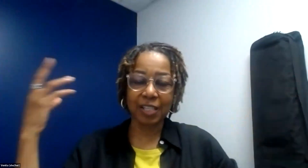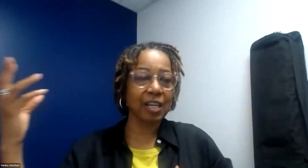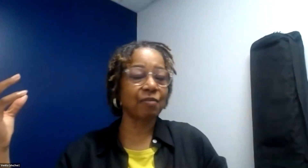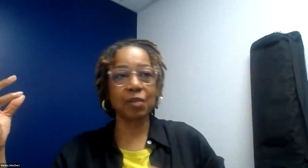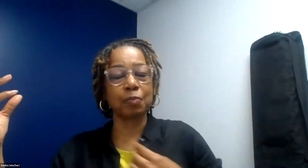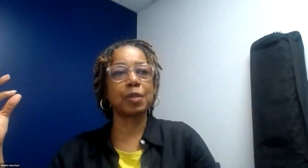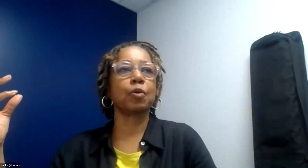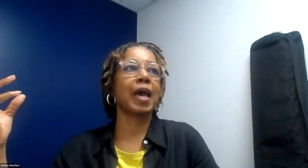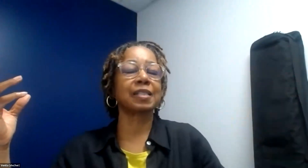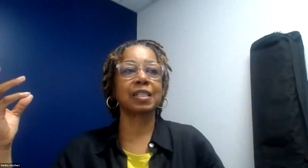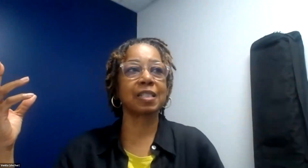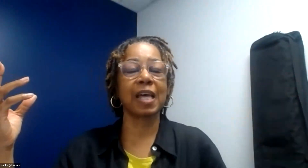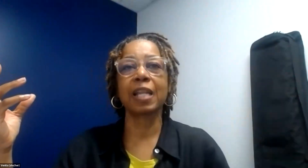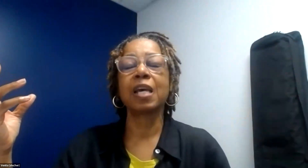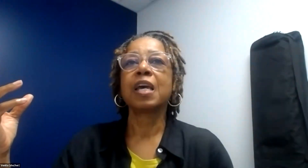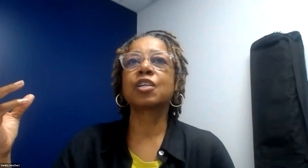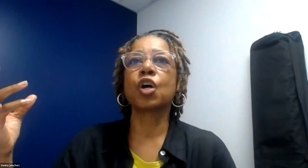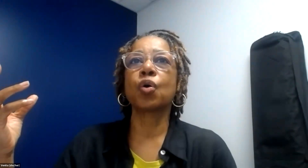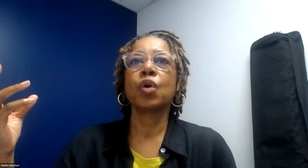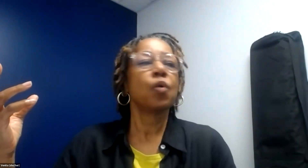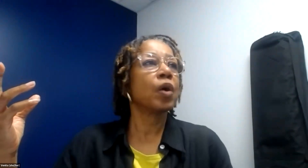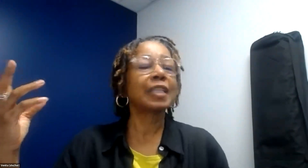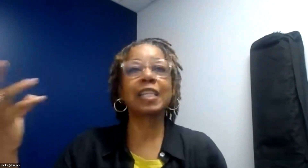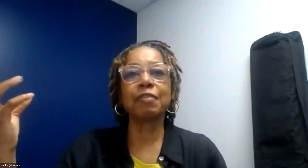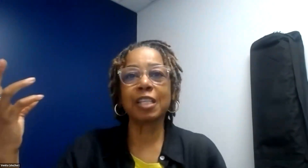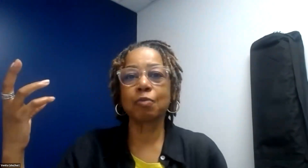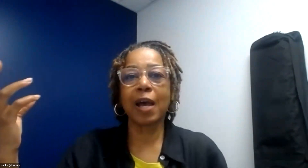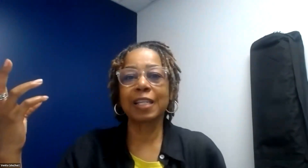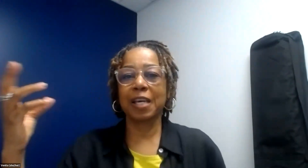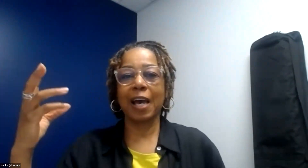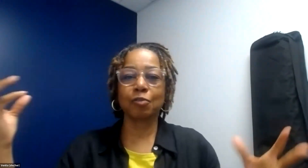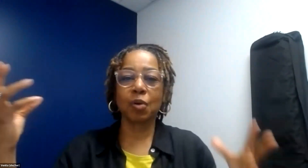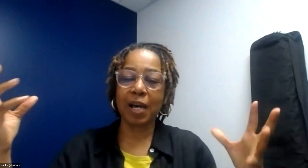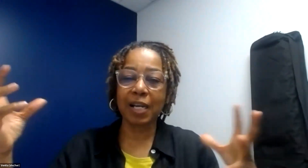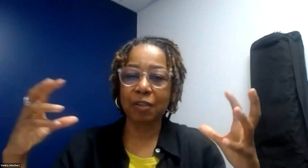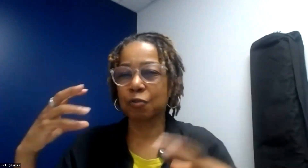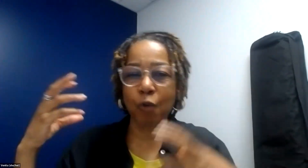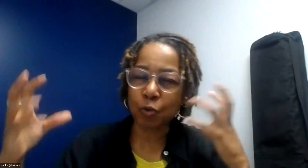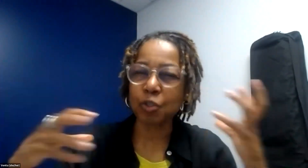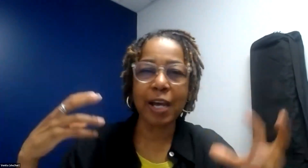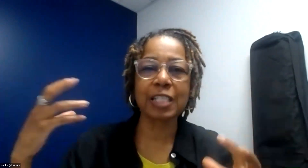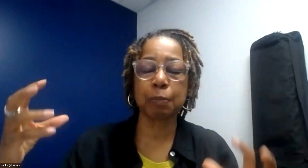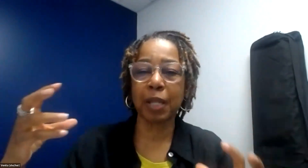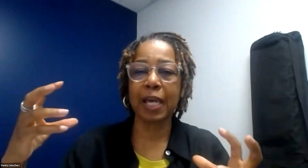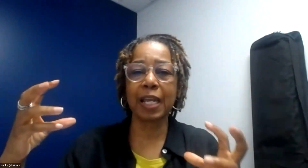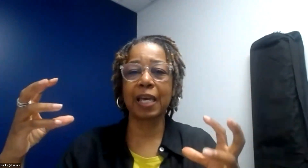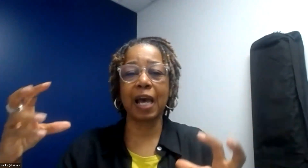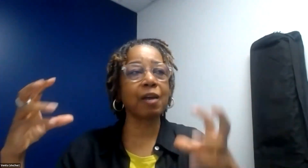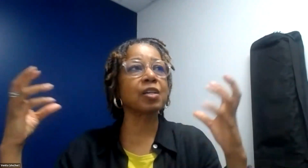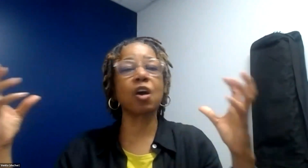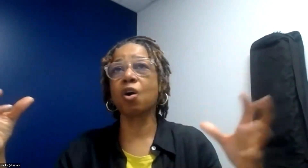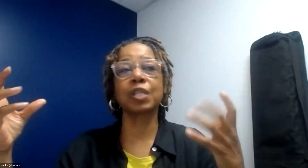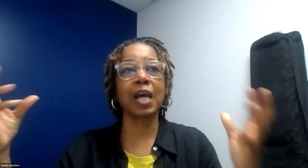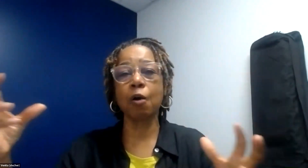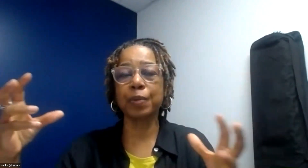of HIV when people were asking us that, well, I did everything right and I don't know how I got it. Folks were trying to explain, and